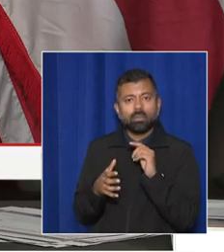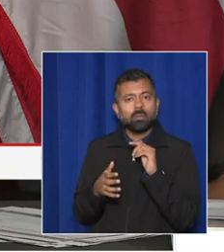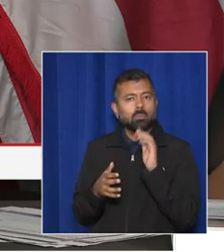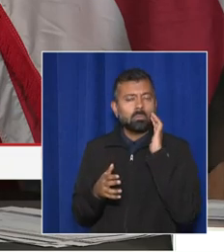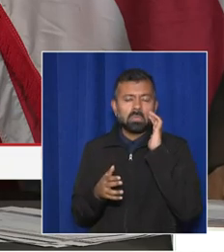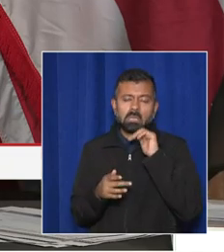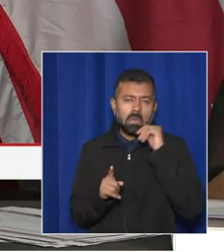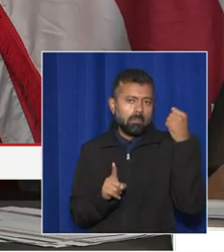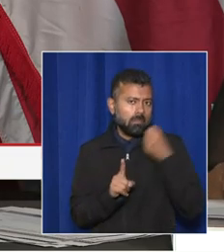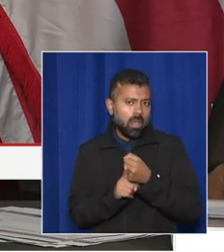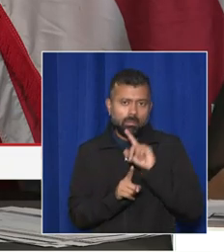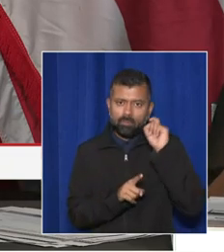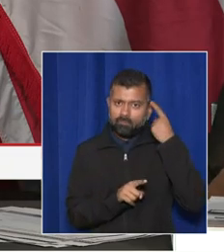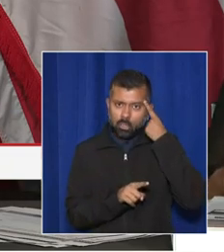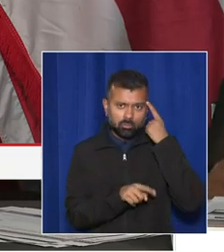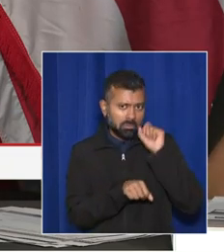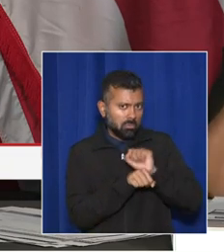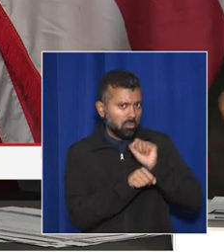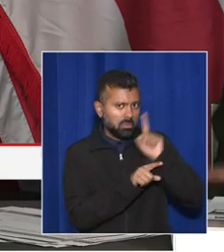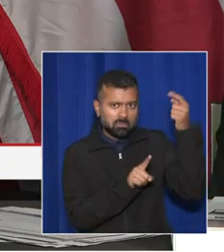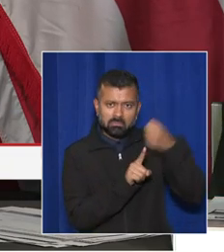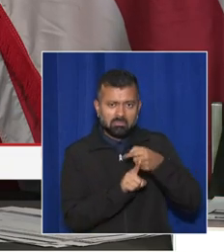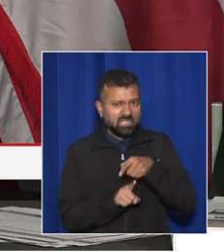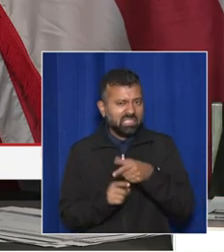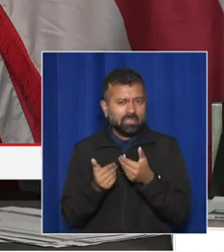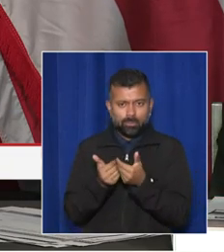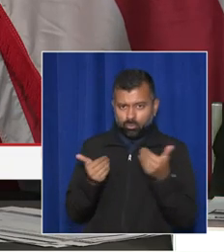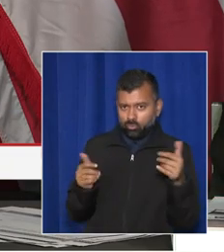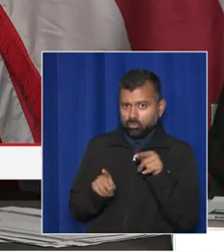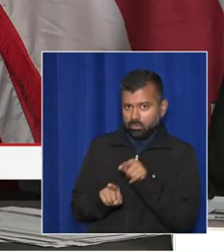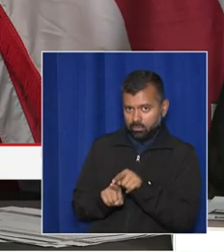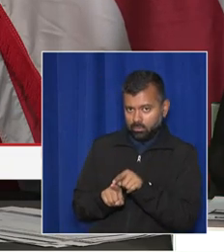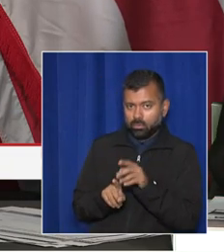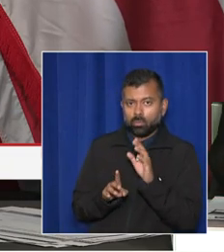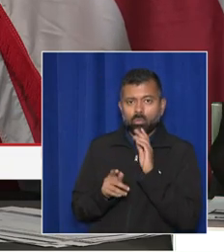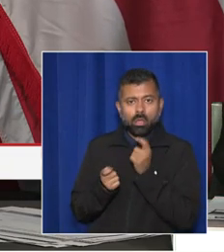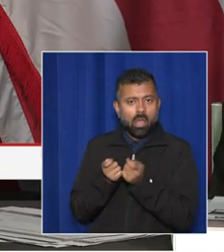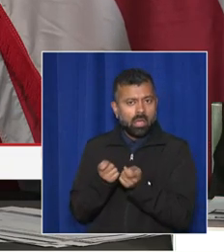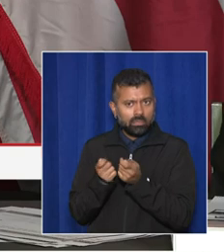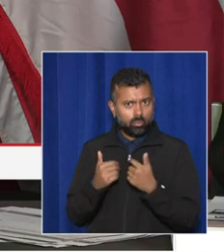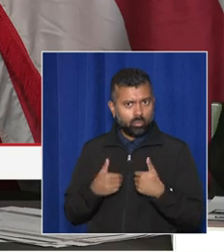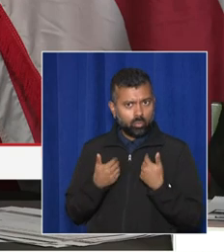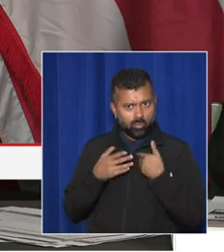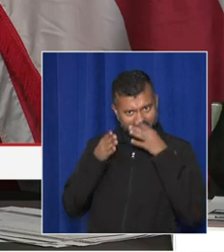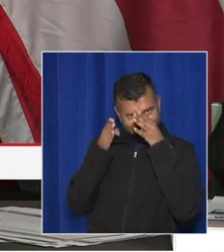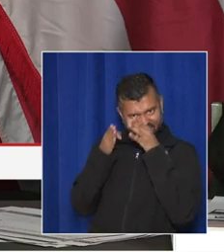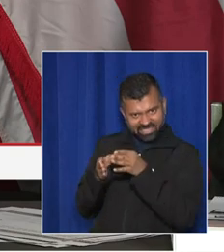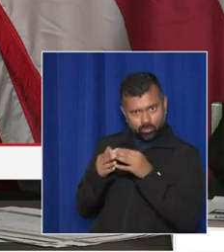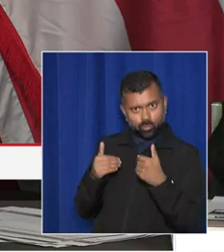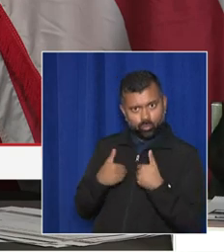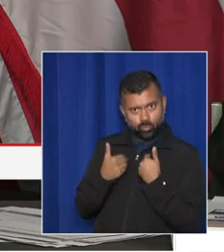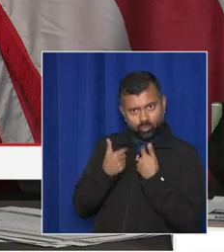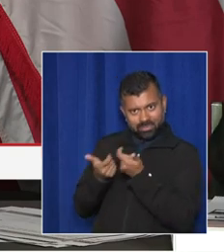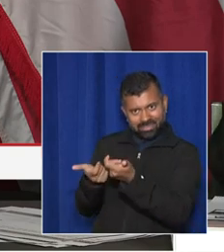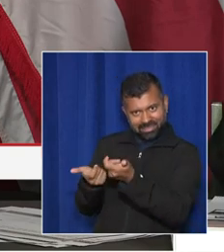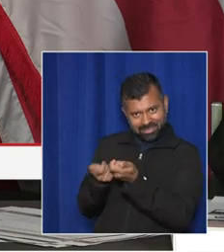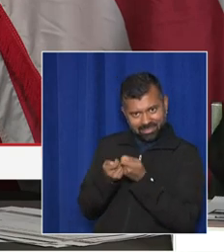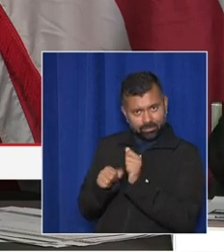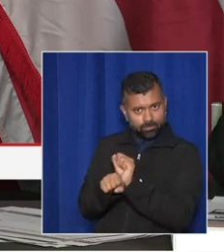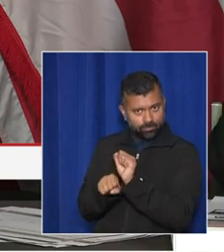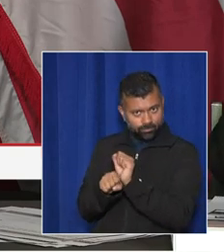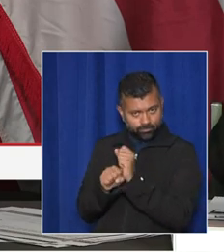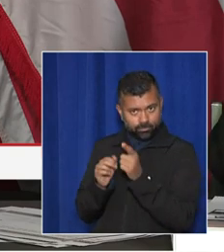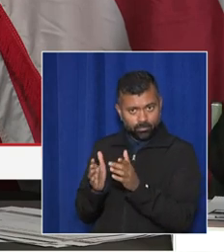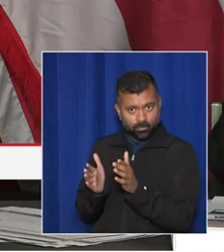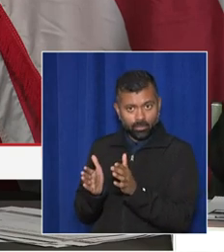recruiting employers who want to sign up and participate in the program. Now, March 6th is the deadline